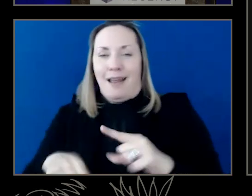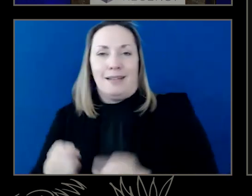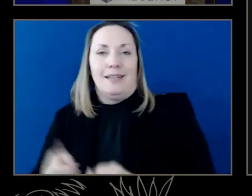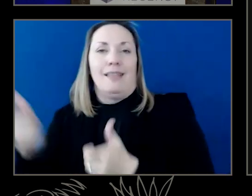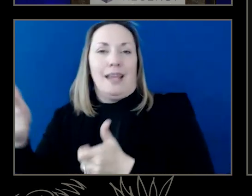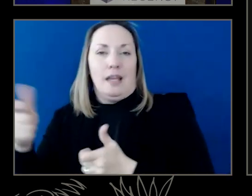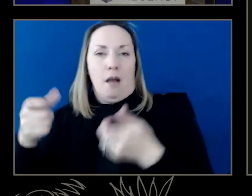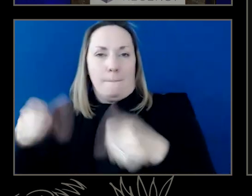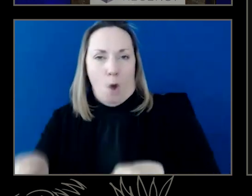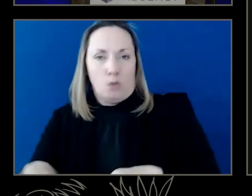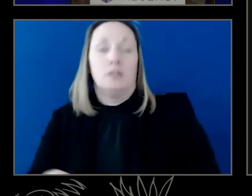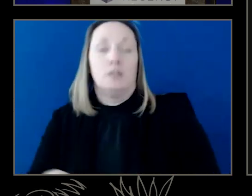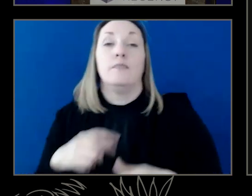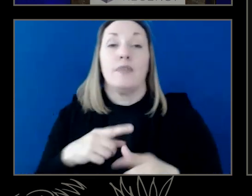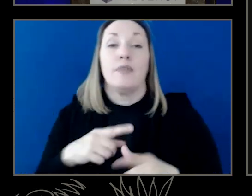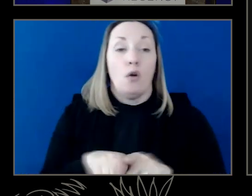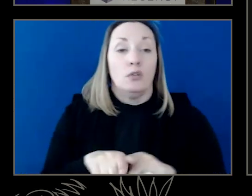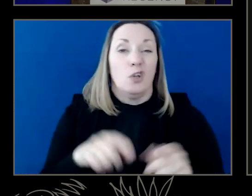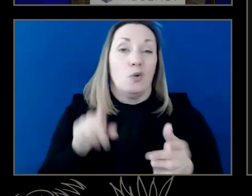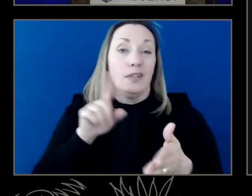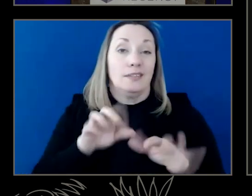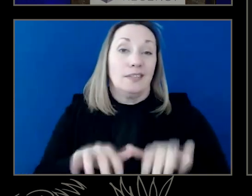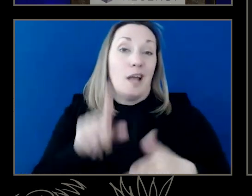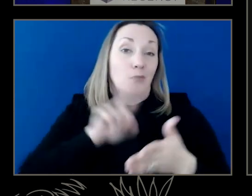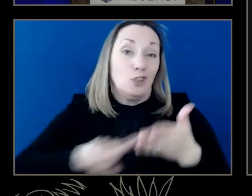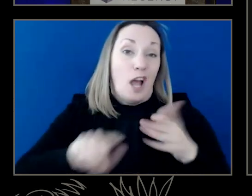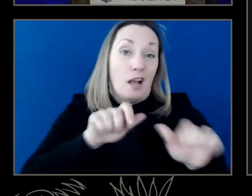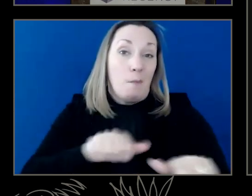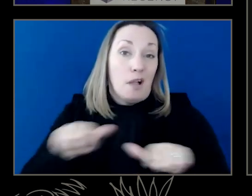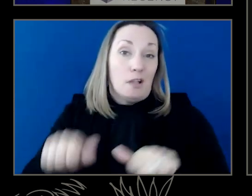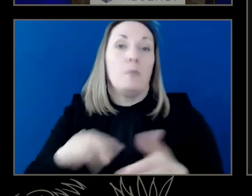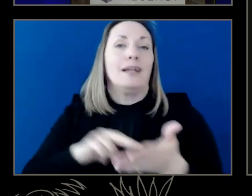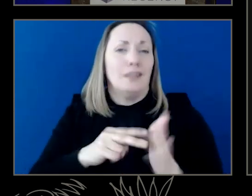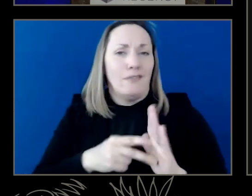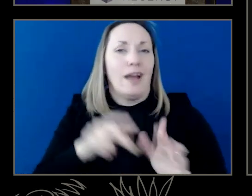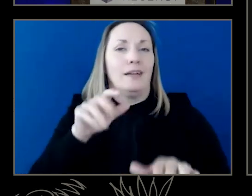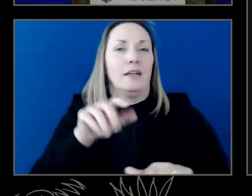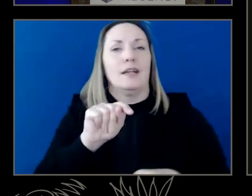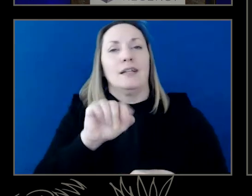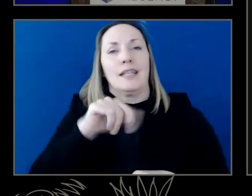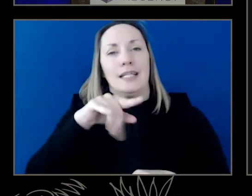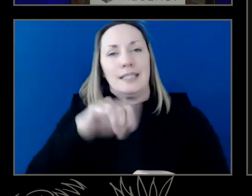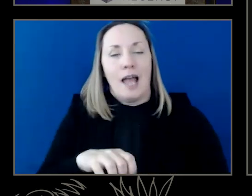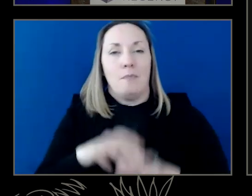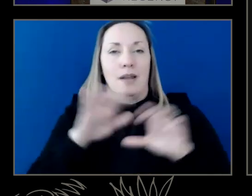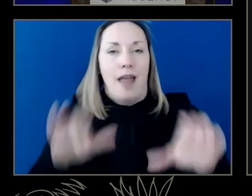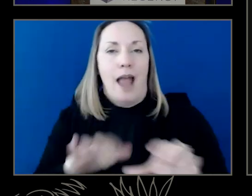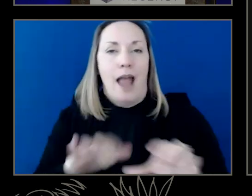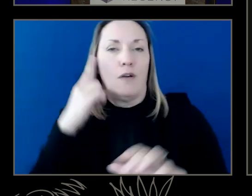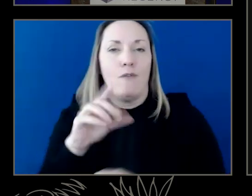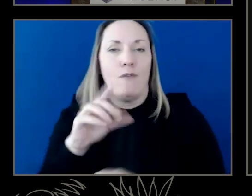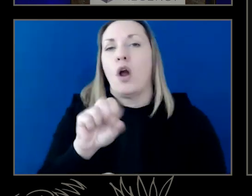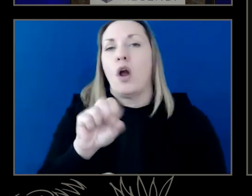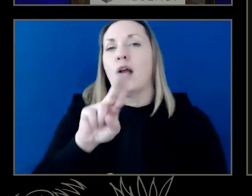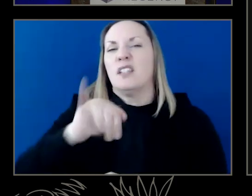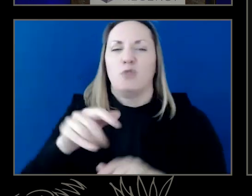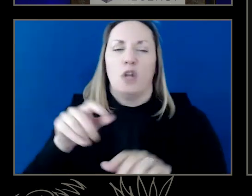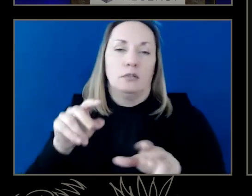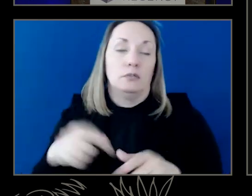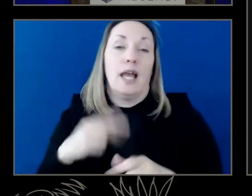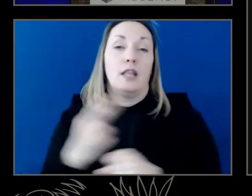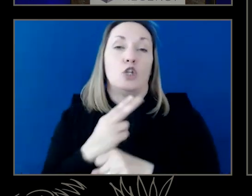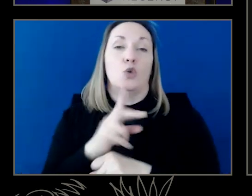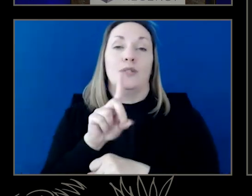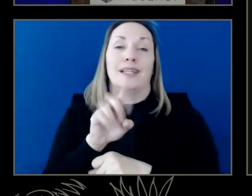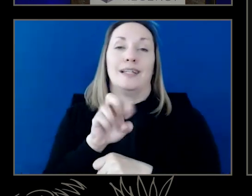You can also type check these abilities by defining a type for actions and subjects, and using the defined